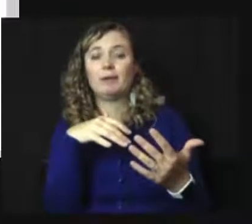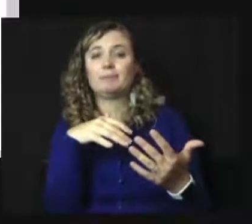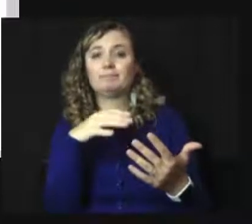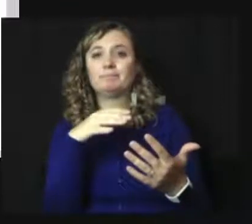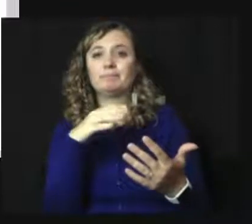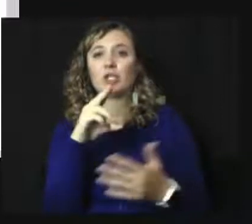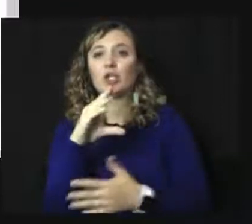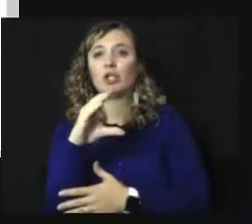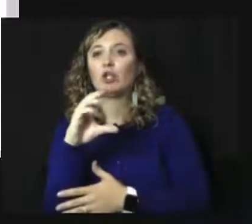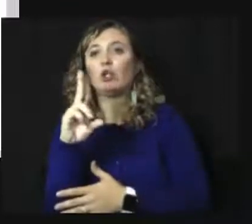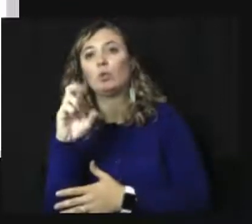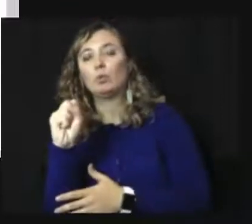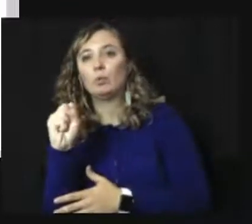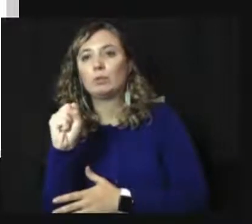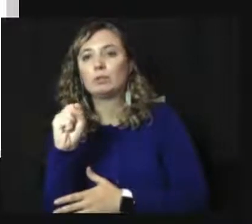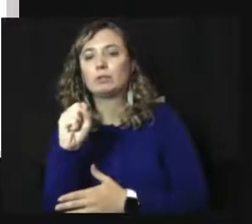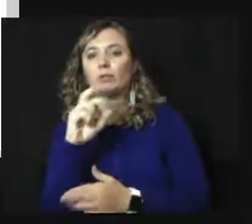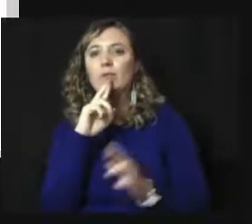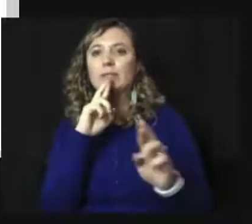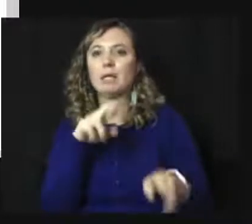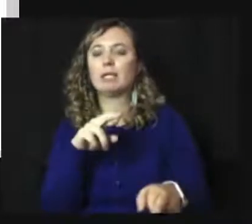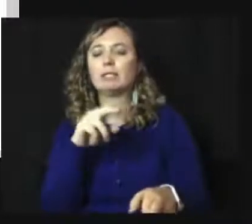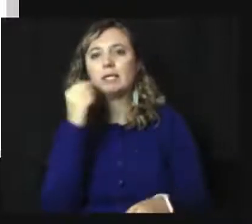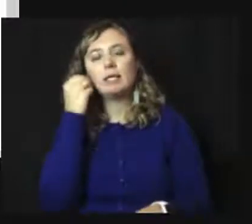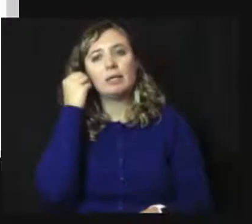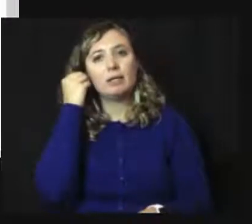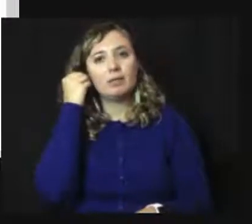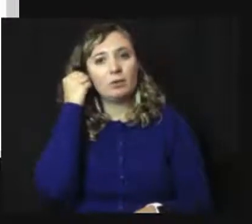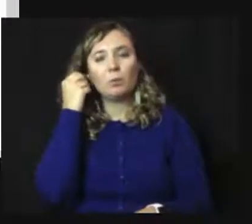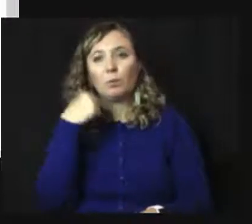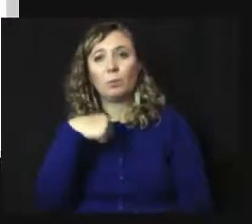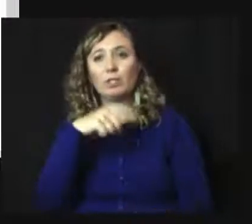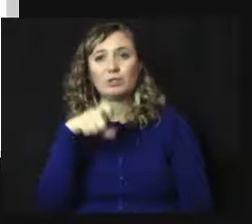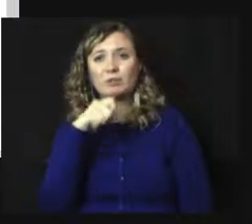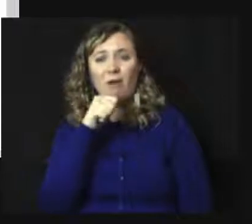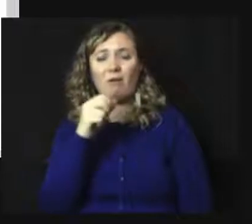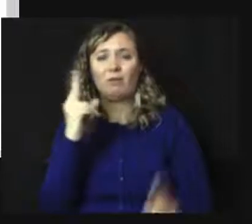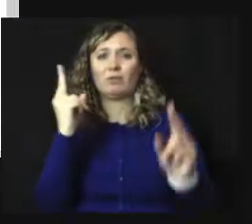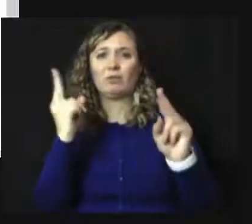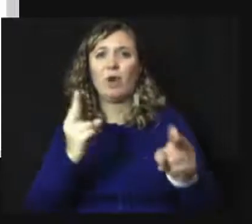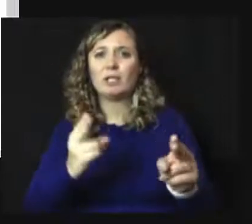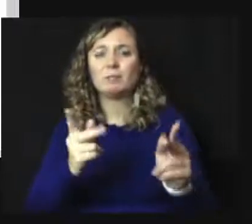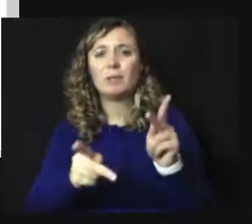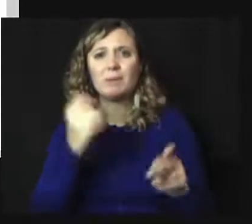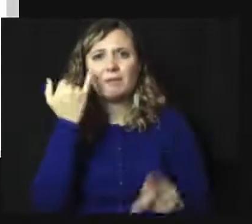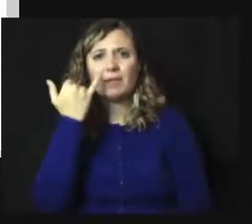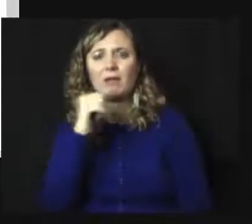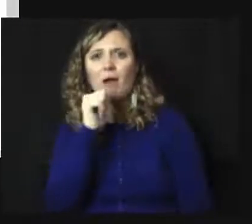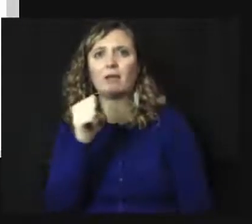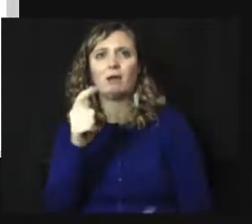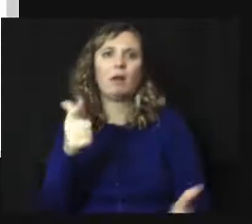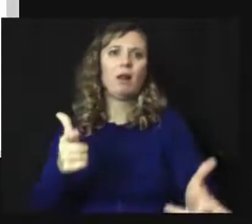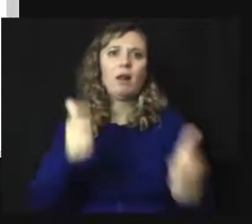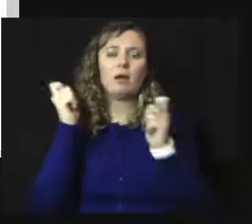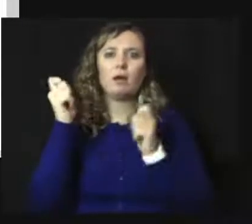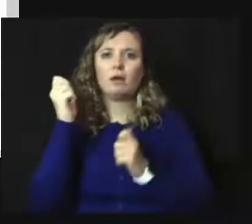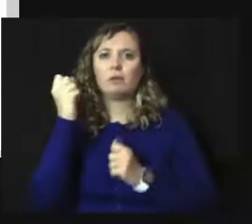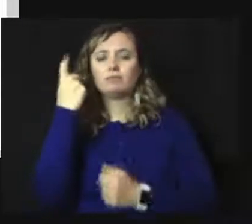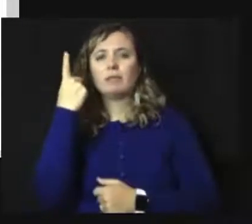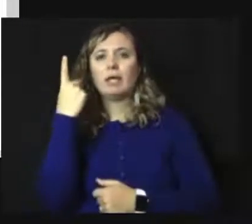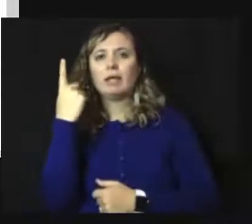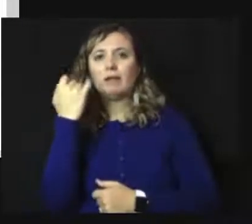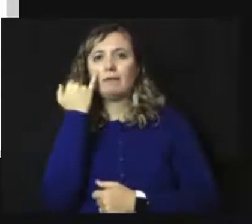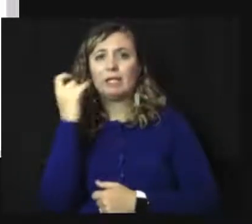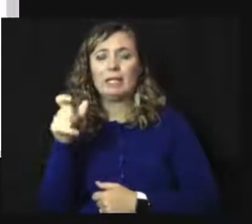should normalize not rushing people or not shaming people if they don't immediately understand what's going on or if they have to learn new